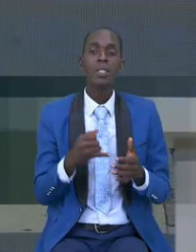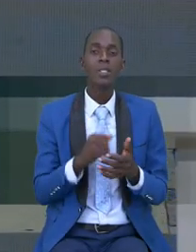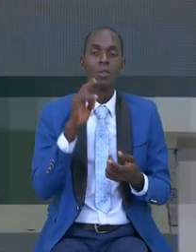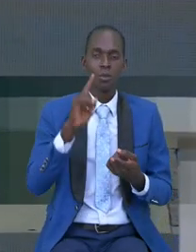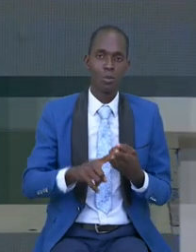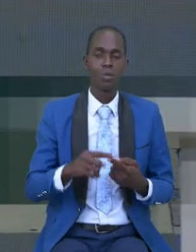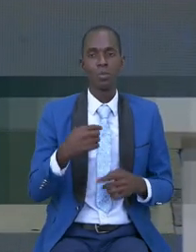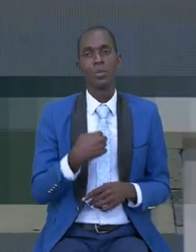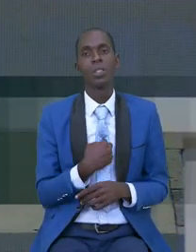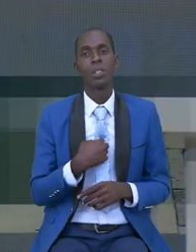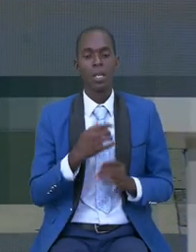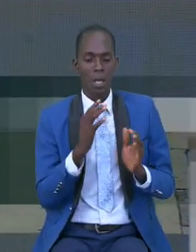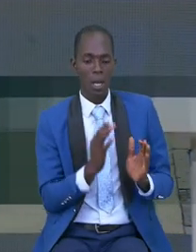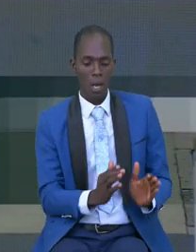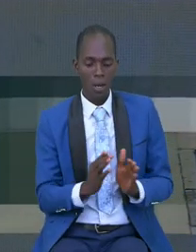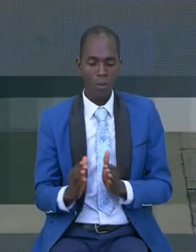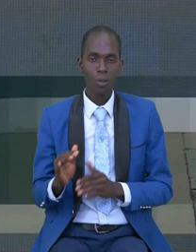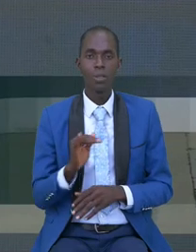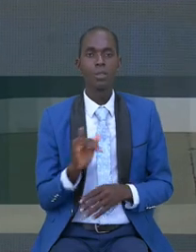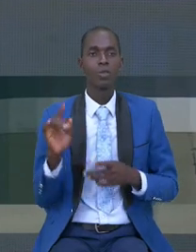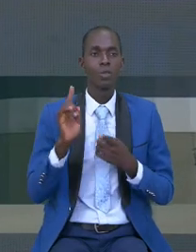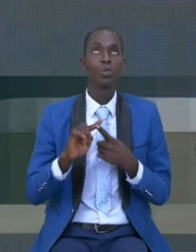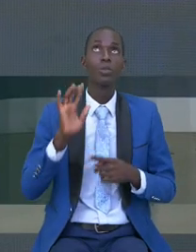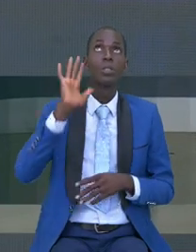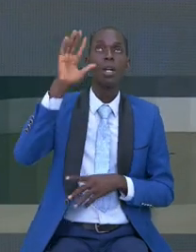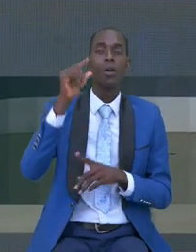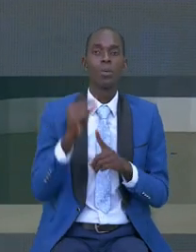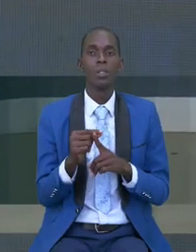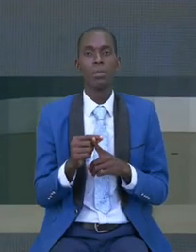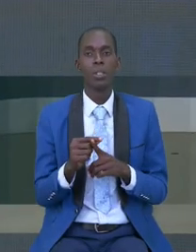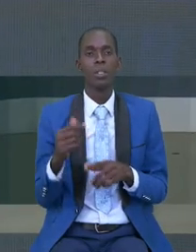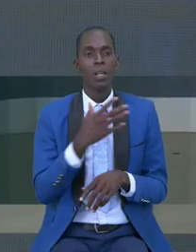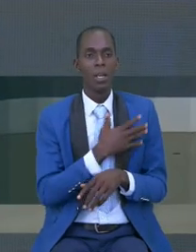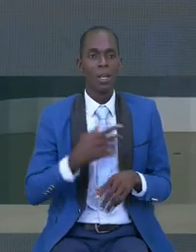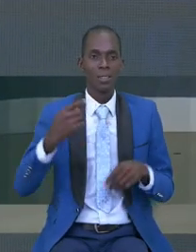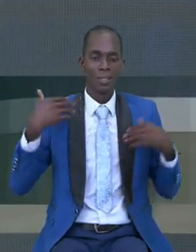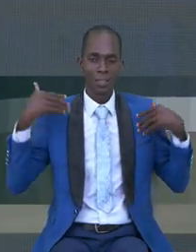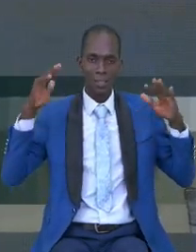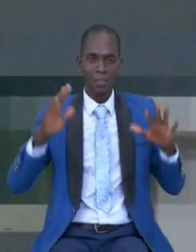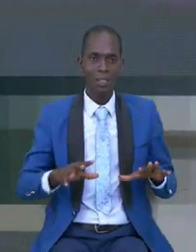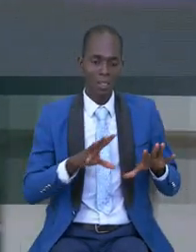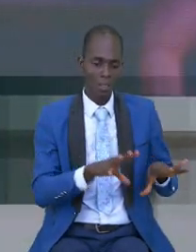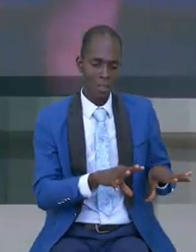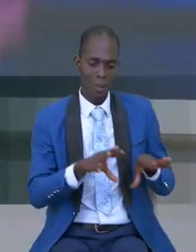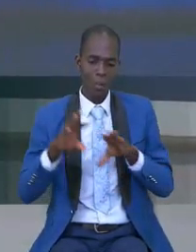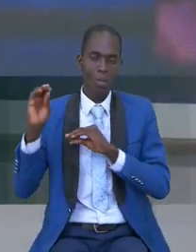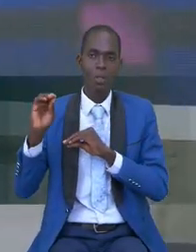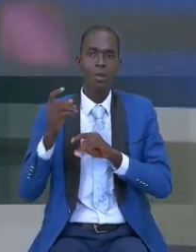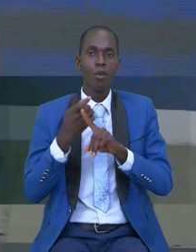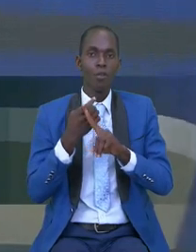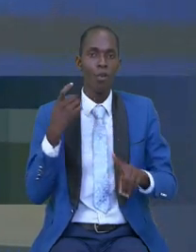me according to thy word. And the angel